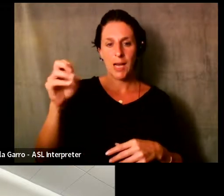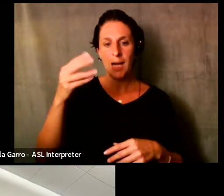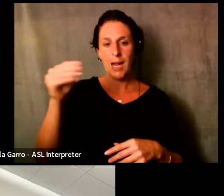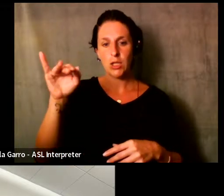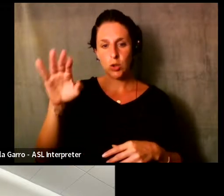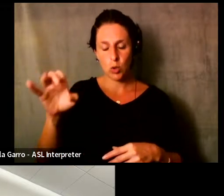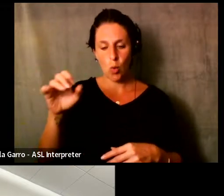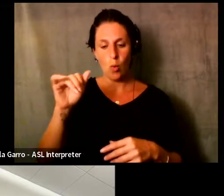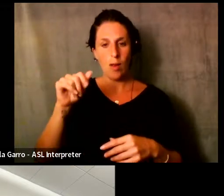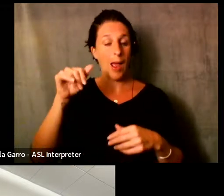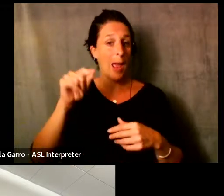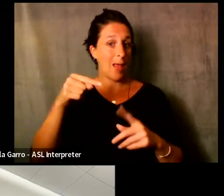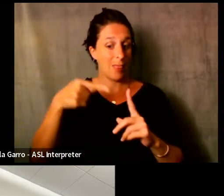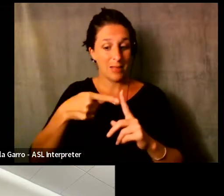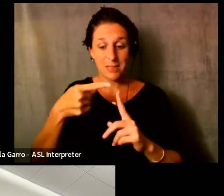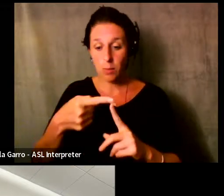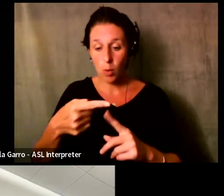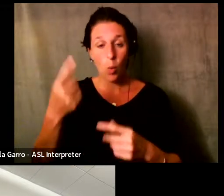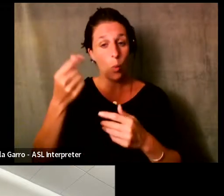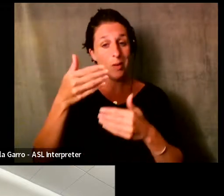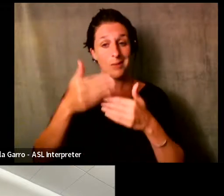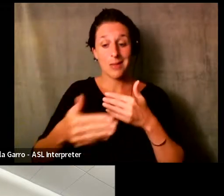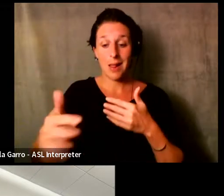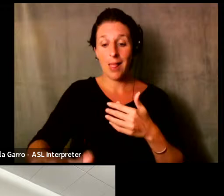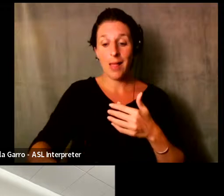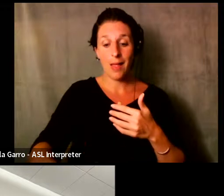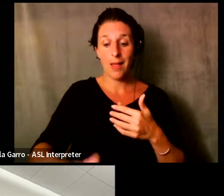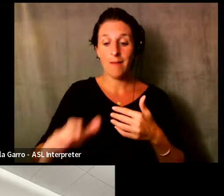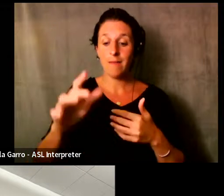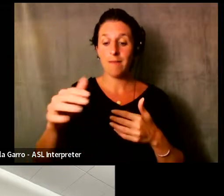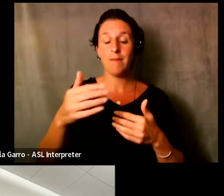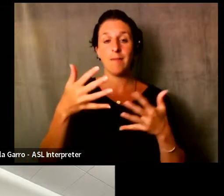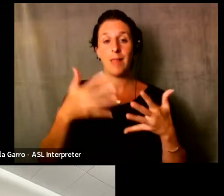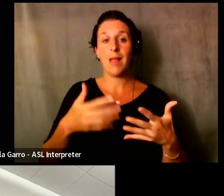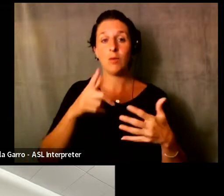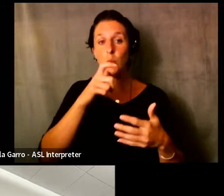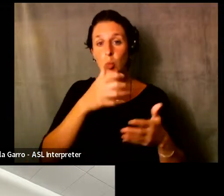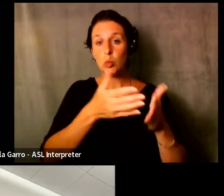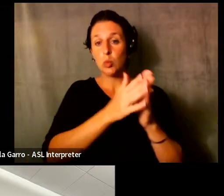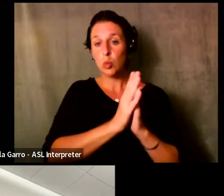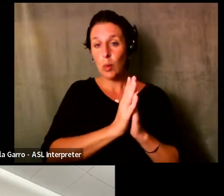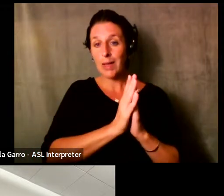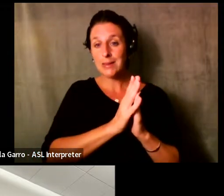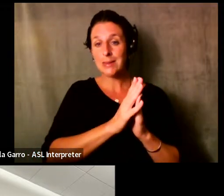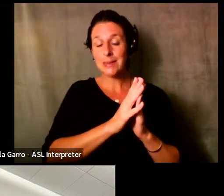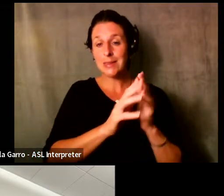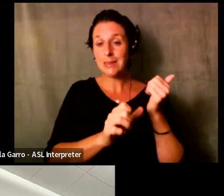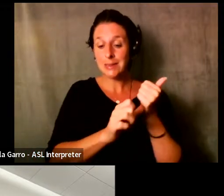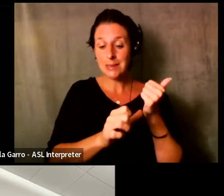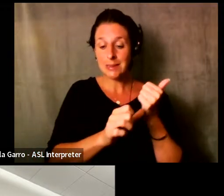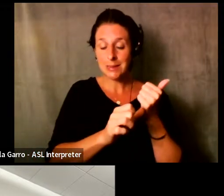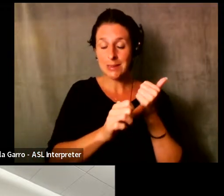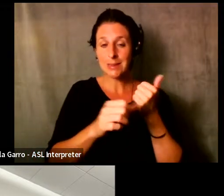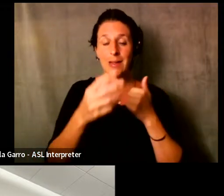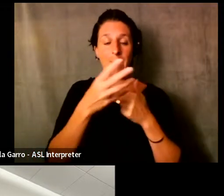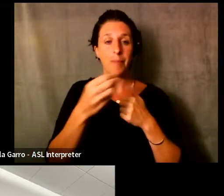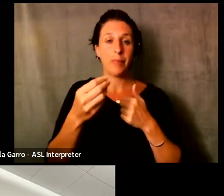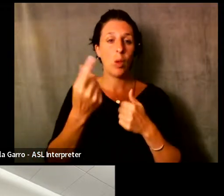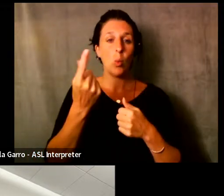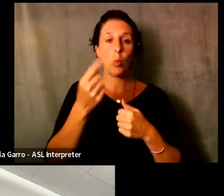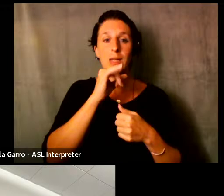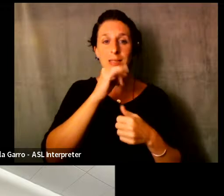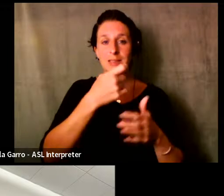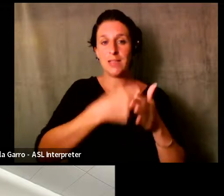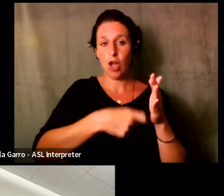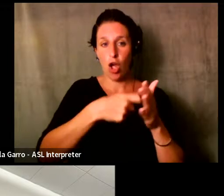at this point, what's left, who are requesting the assistance, and what is the